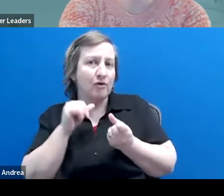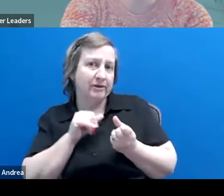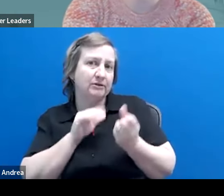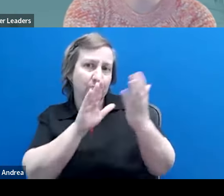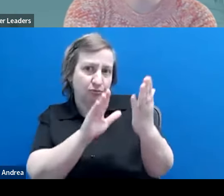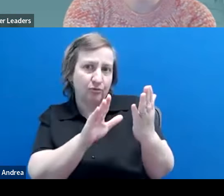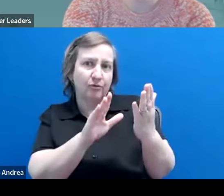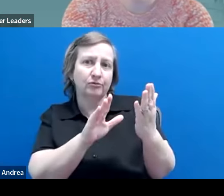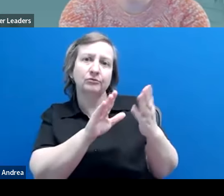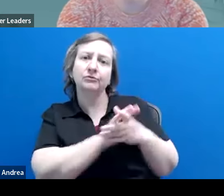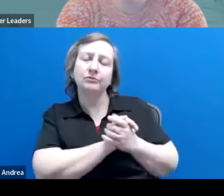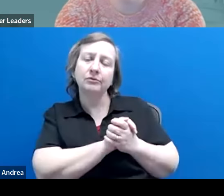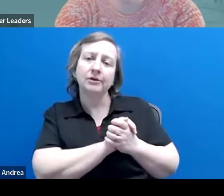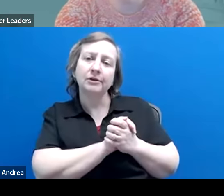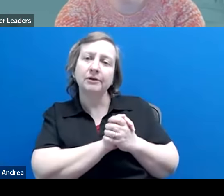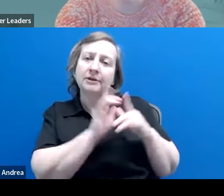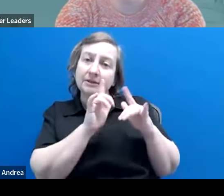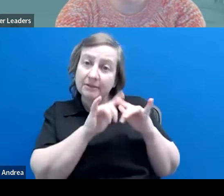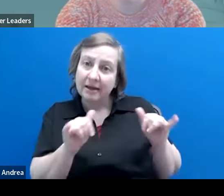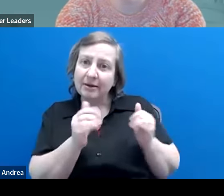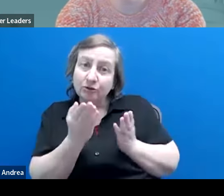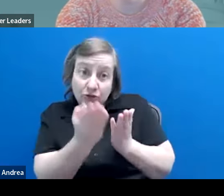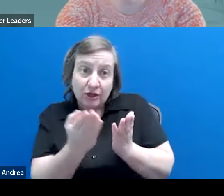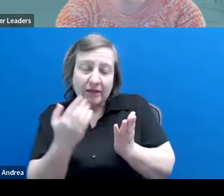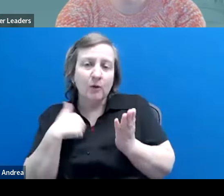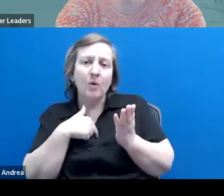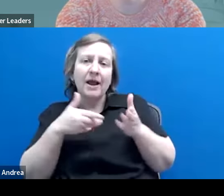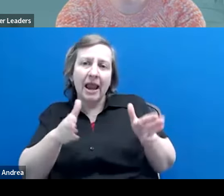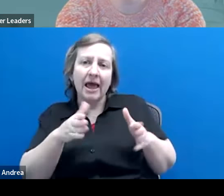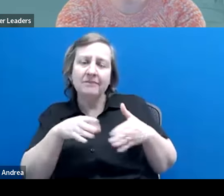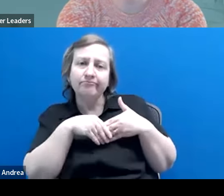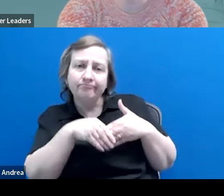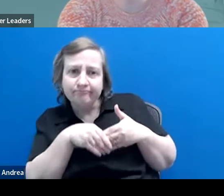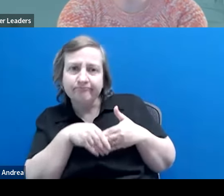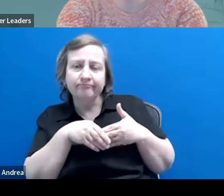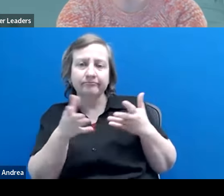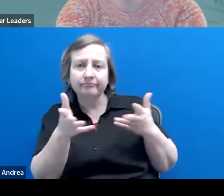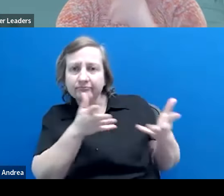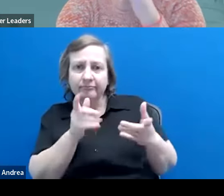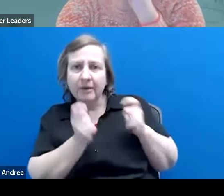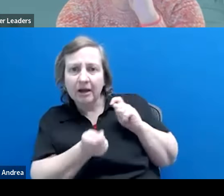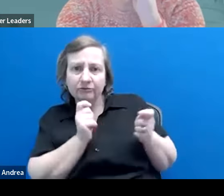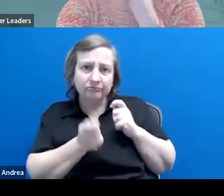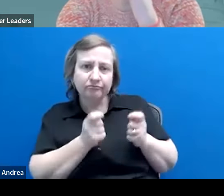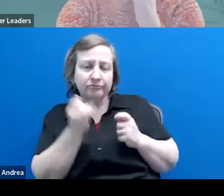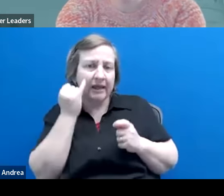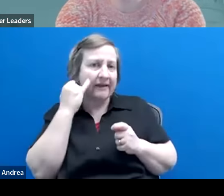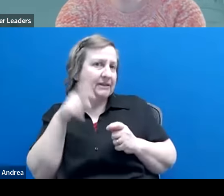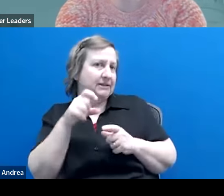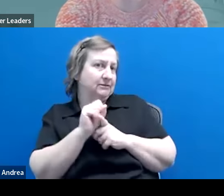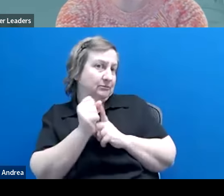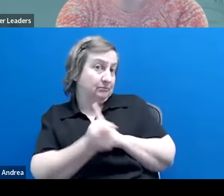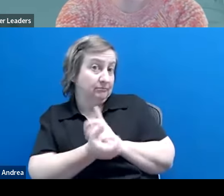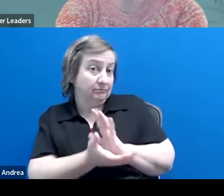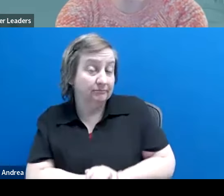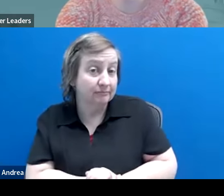also a suggestion that we give ourselves space to be flexible and adapt as the situation evolves and